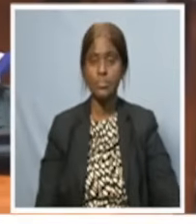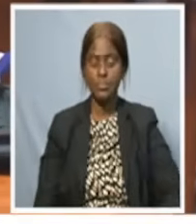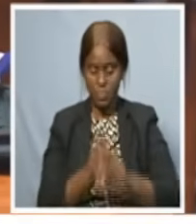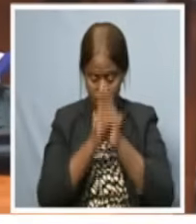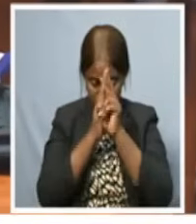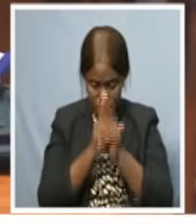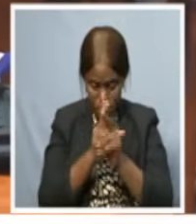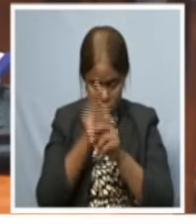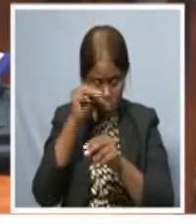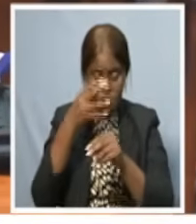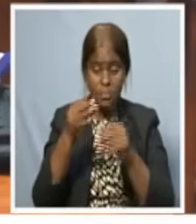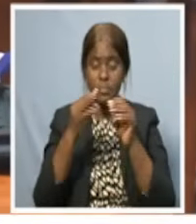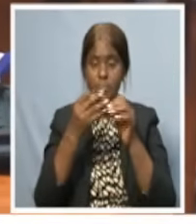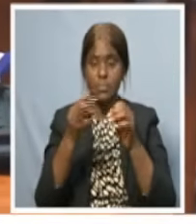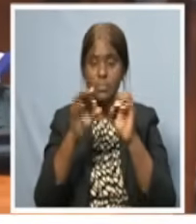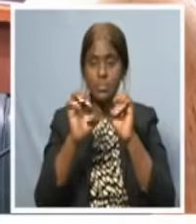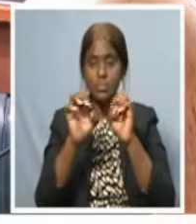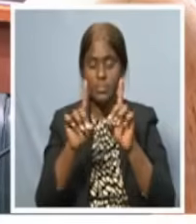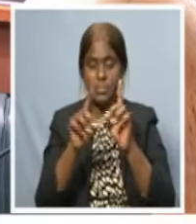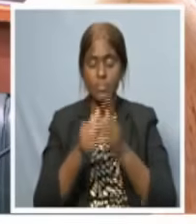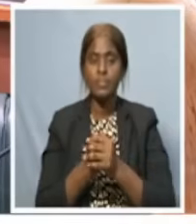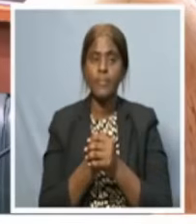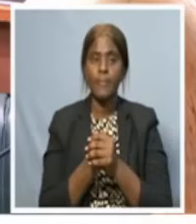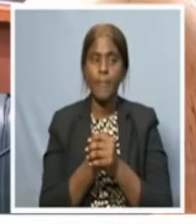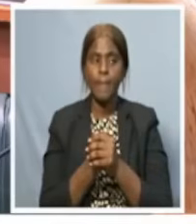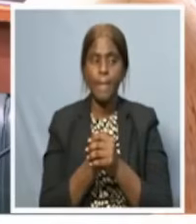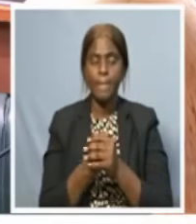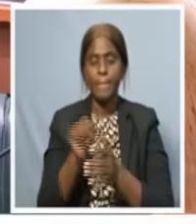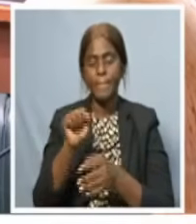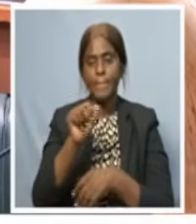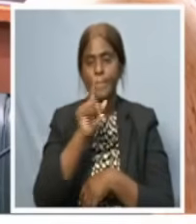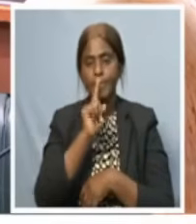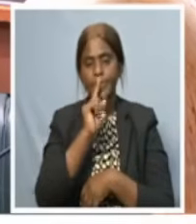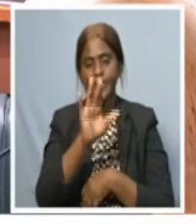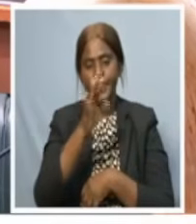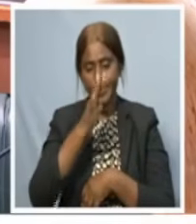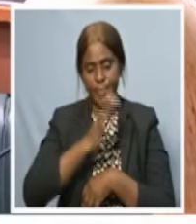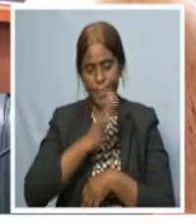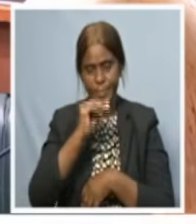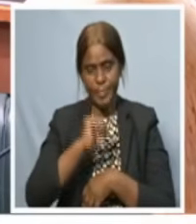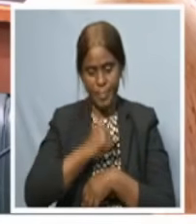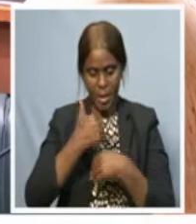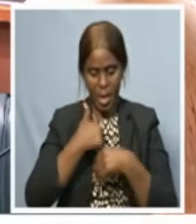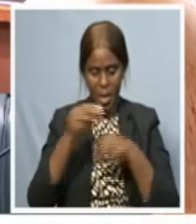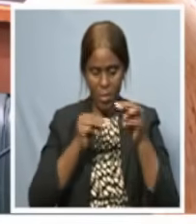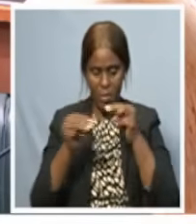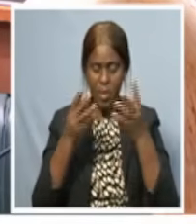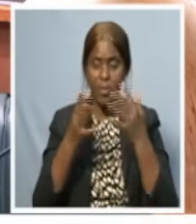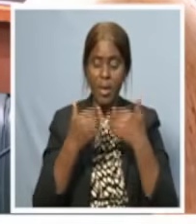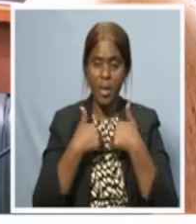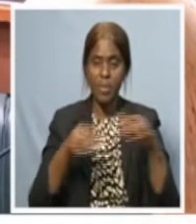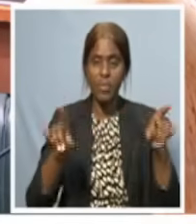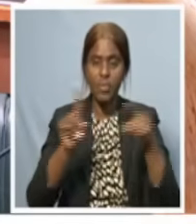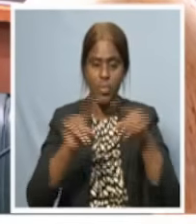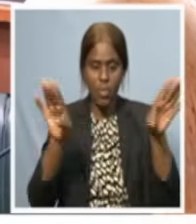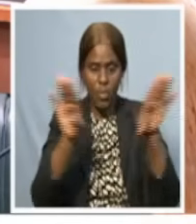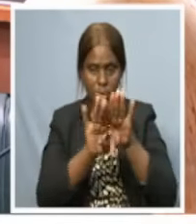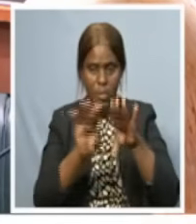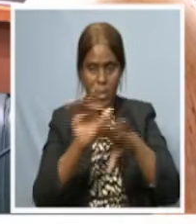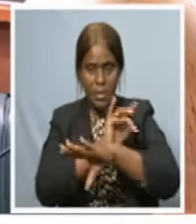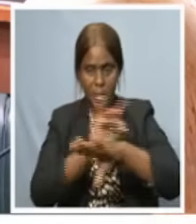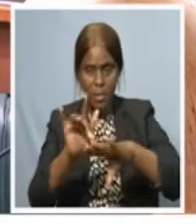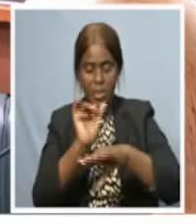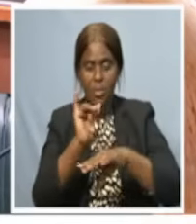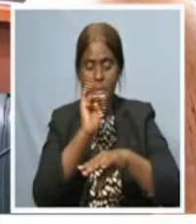The Honourable Minister of Education. Indeed, Madam Speaker, we have managed to close the